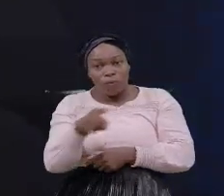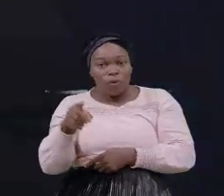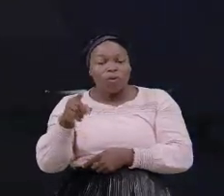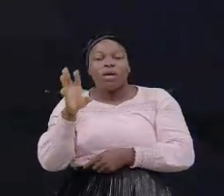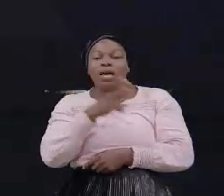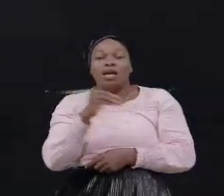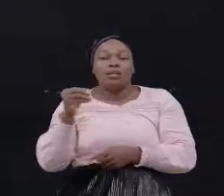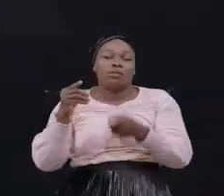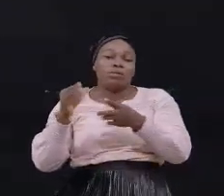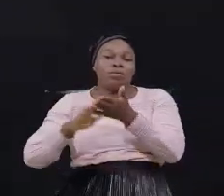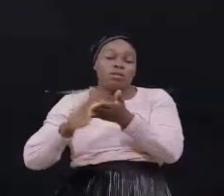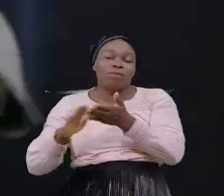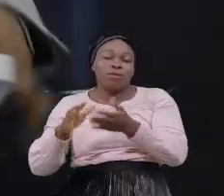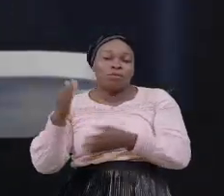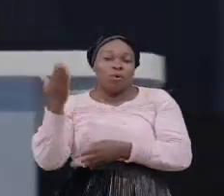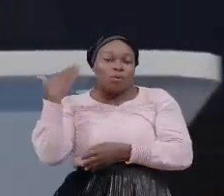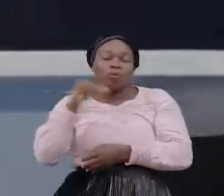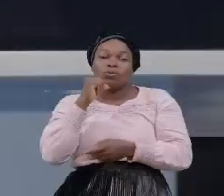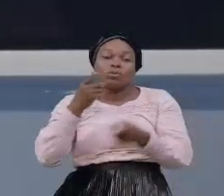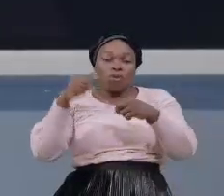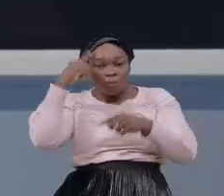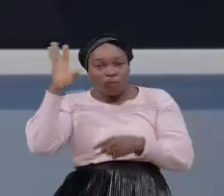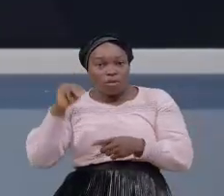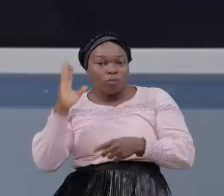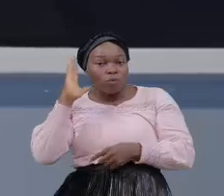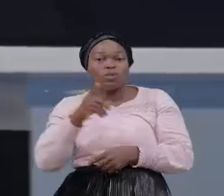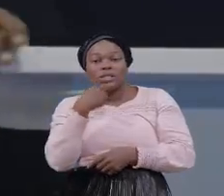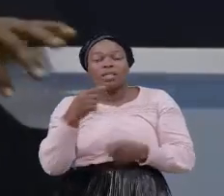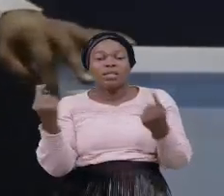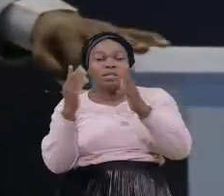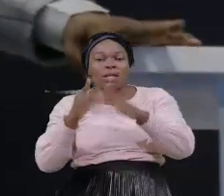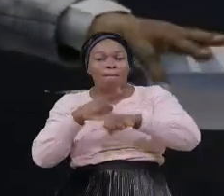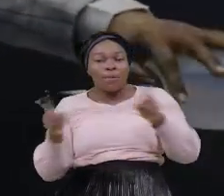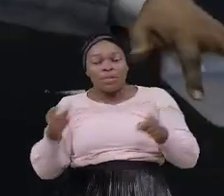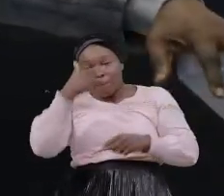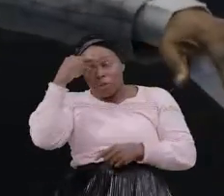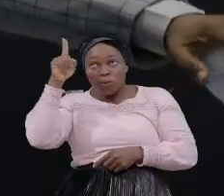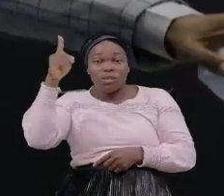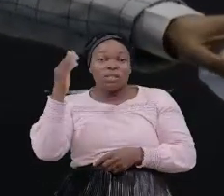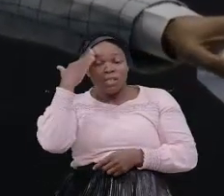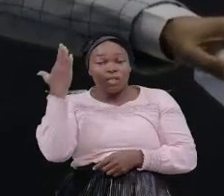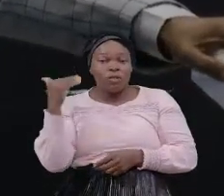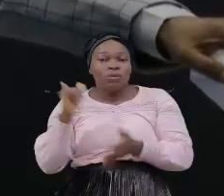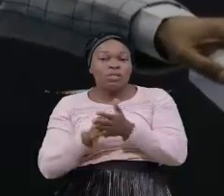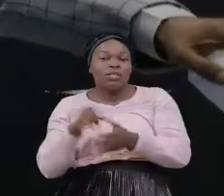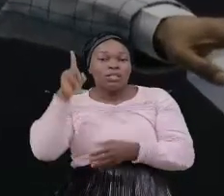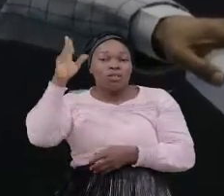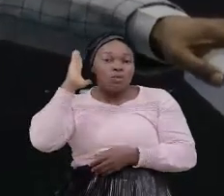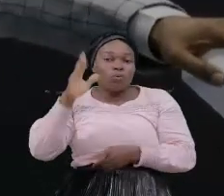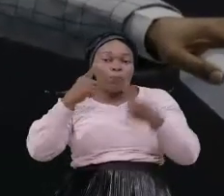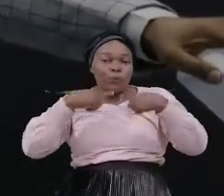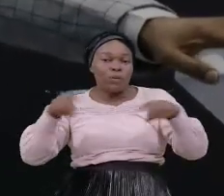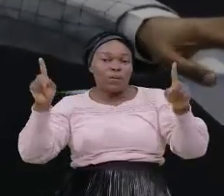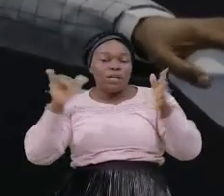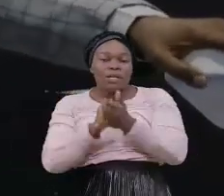he should have said sinner. But because he knew he was going to pronounce forgiveness